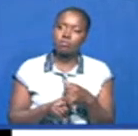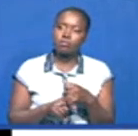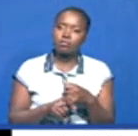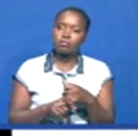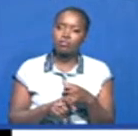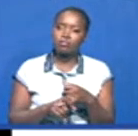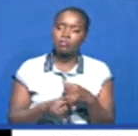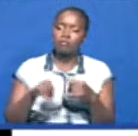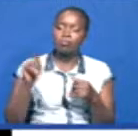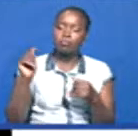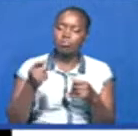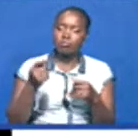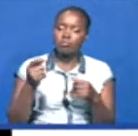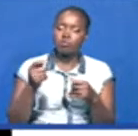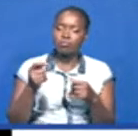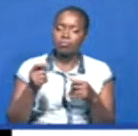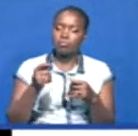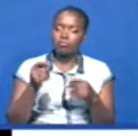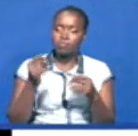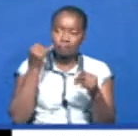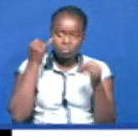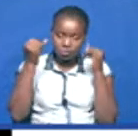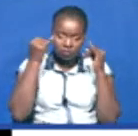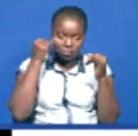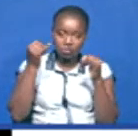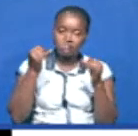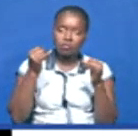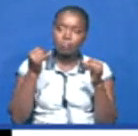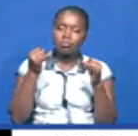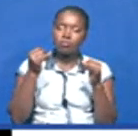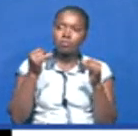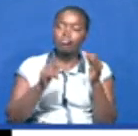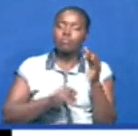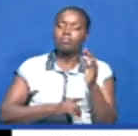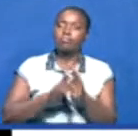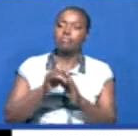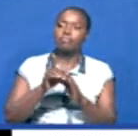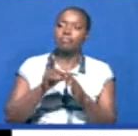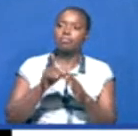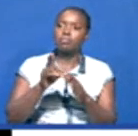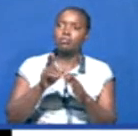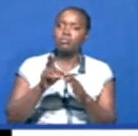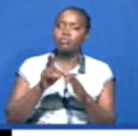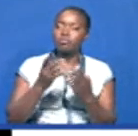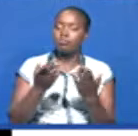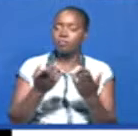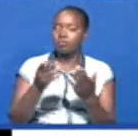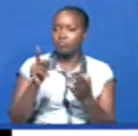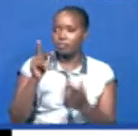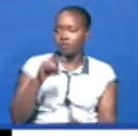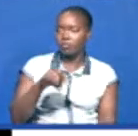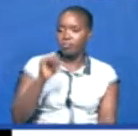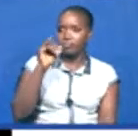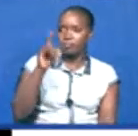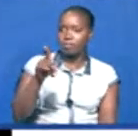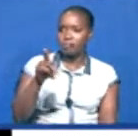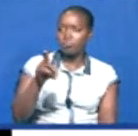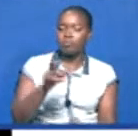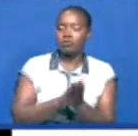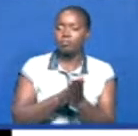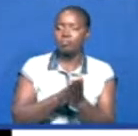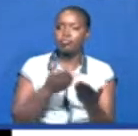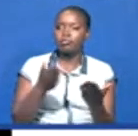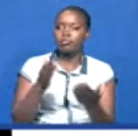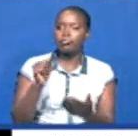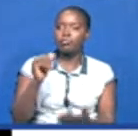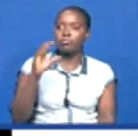the Kenya Intellectual Property Institute, KIPI, and the Anti-Counterfeiting Authority, SEA so as to